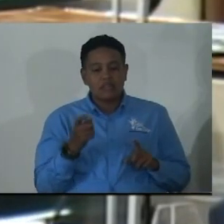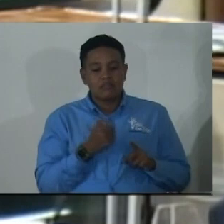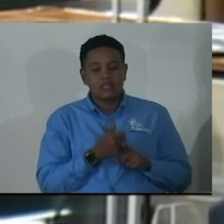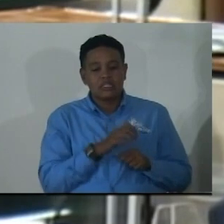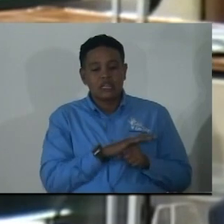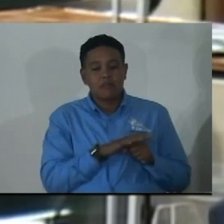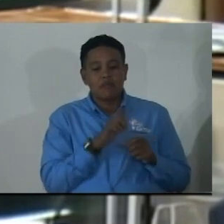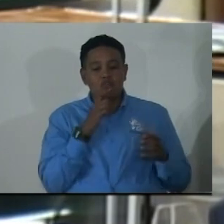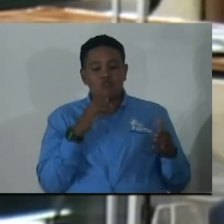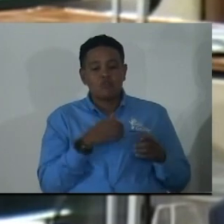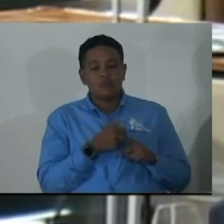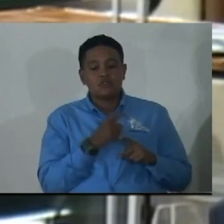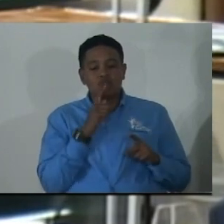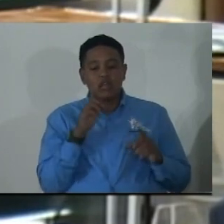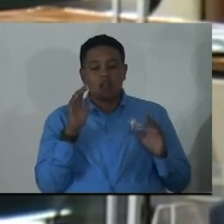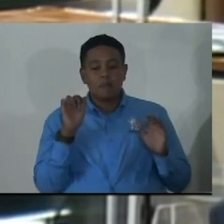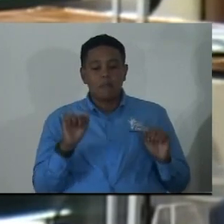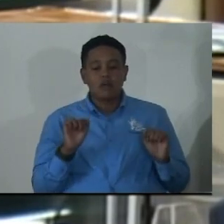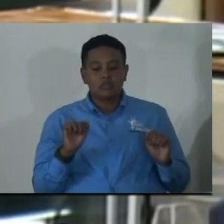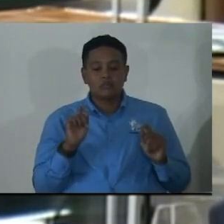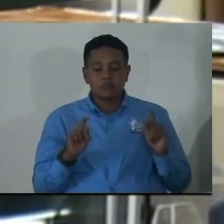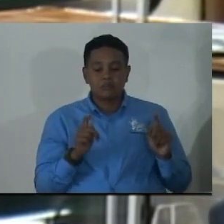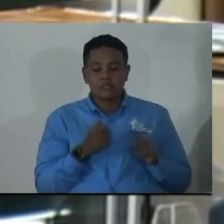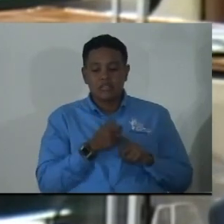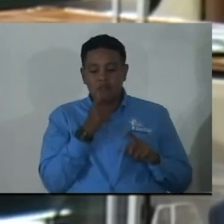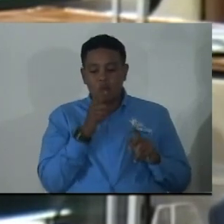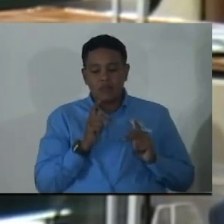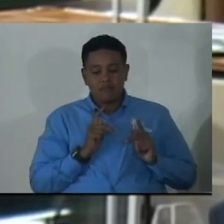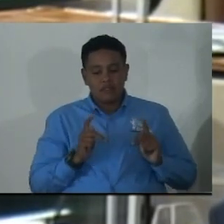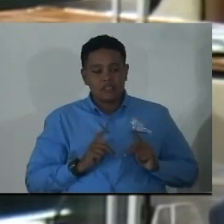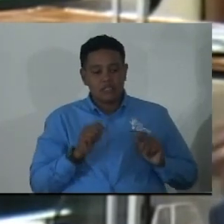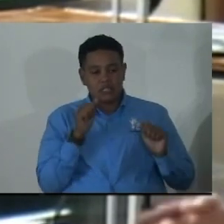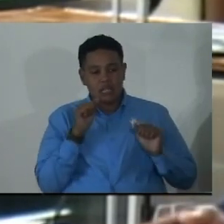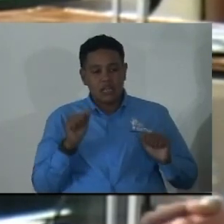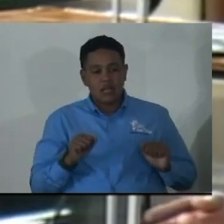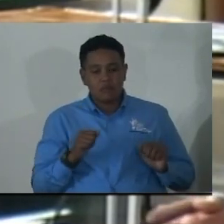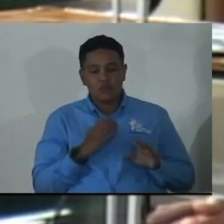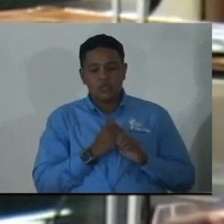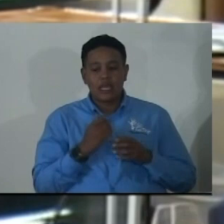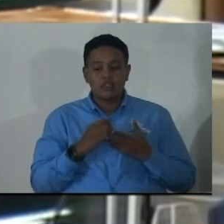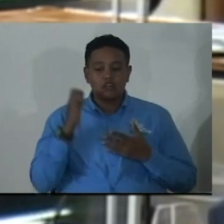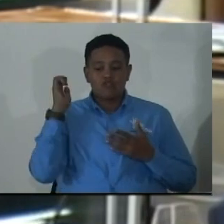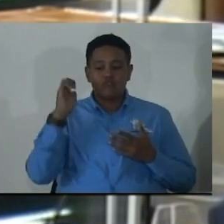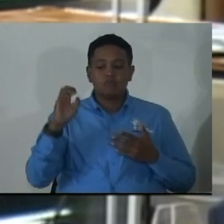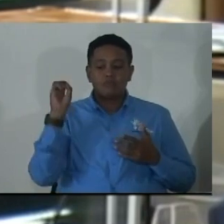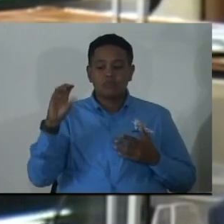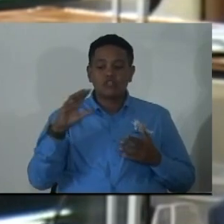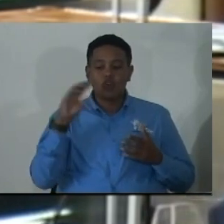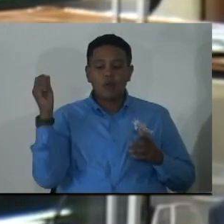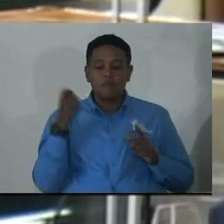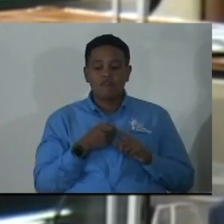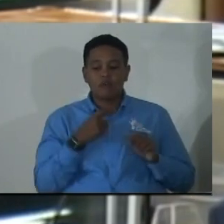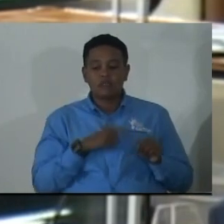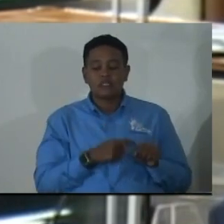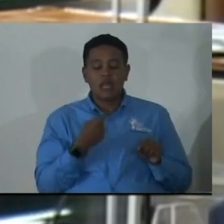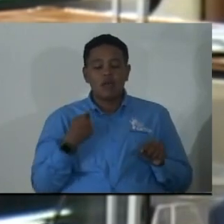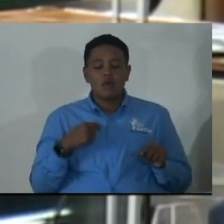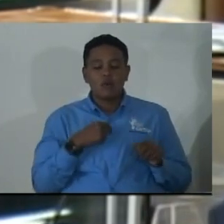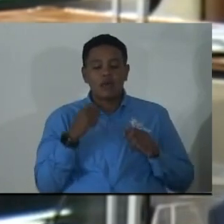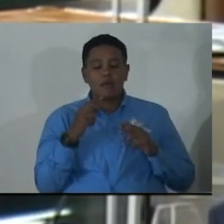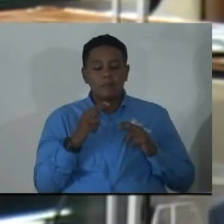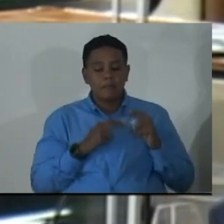quite possible that there are persons who will be physically unable to get to a remittance company. And so from the beginning, we're